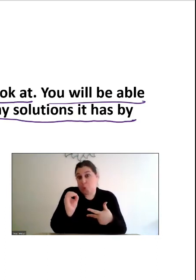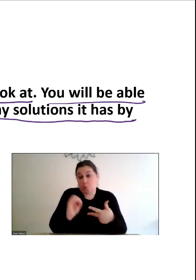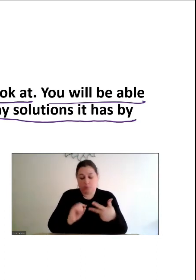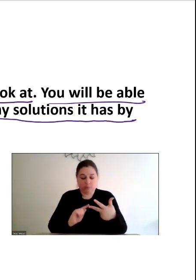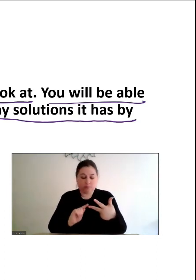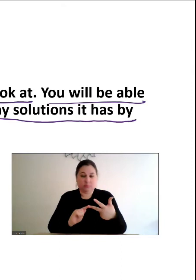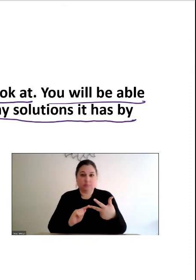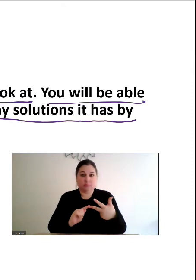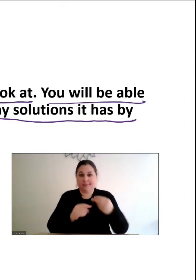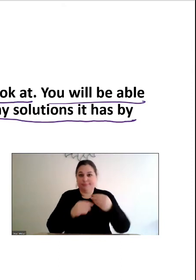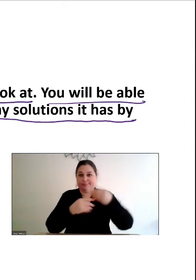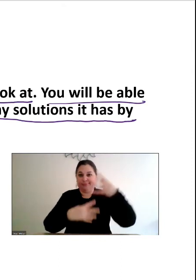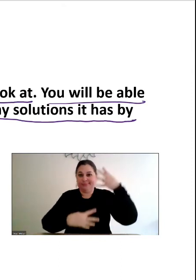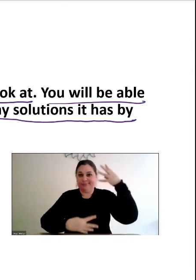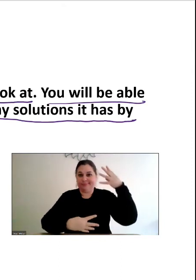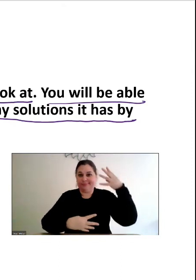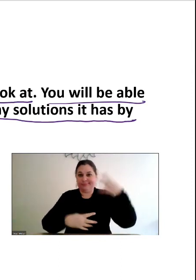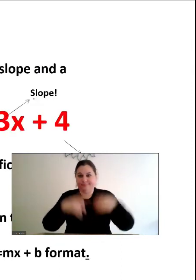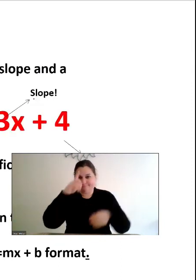Next slide.